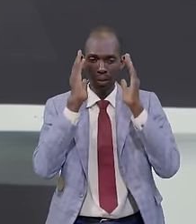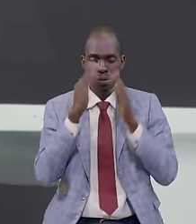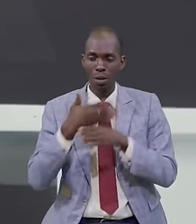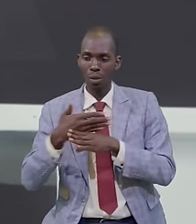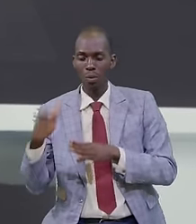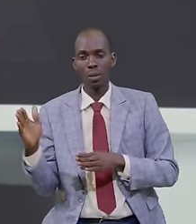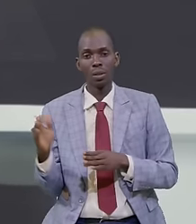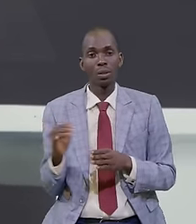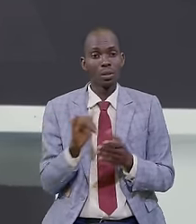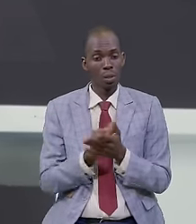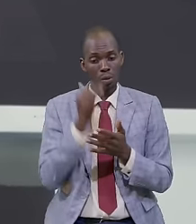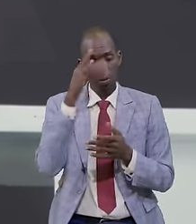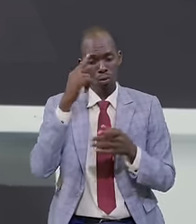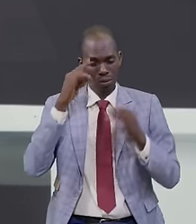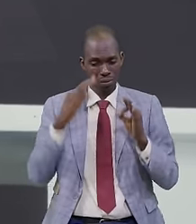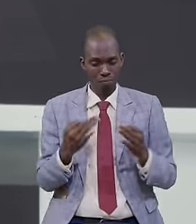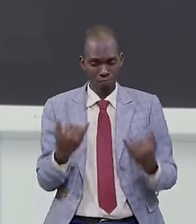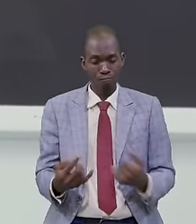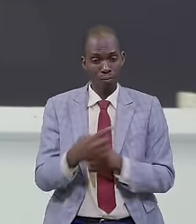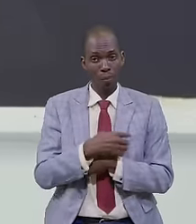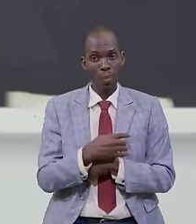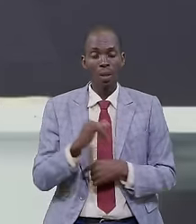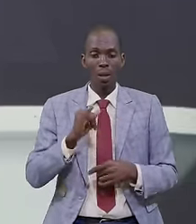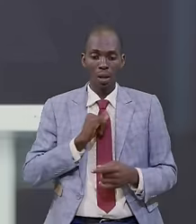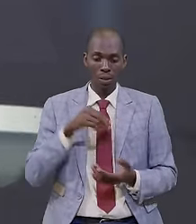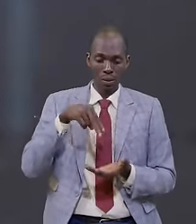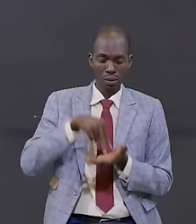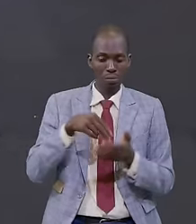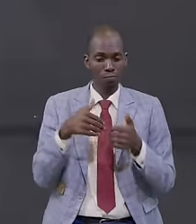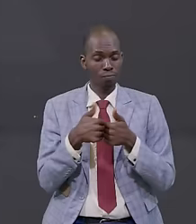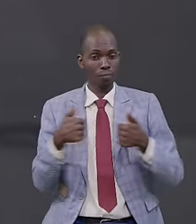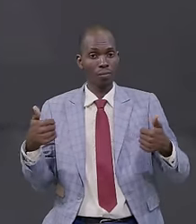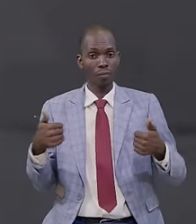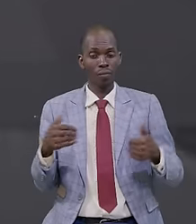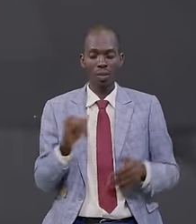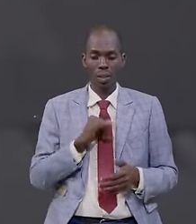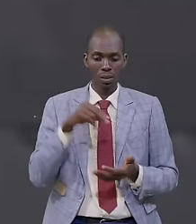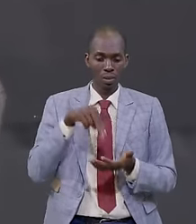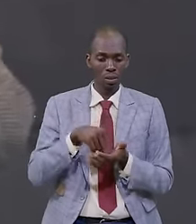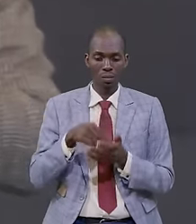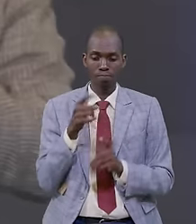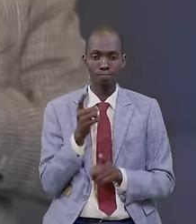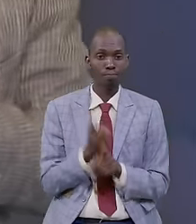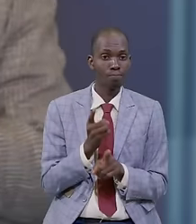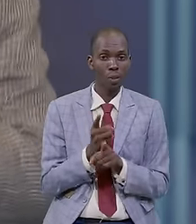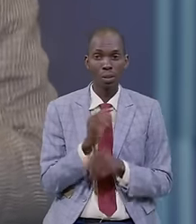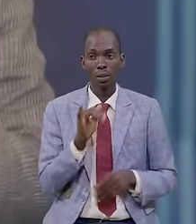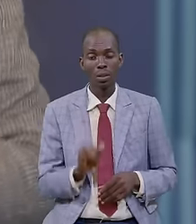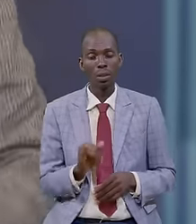stand out, I stand right, I stand